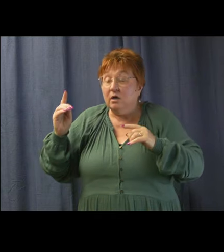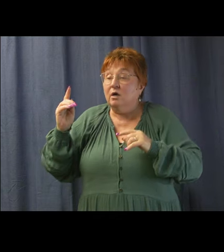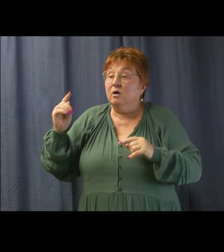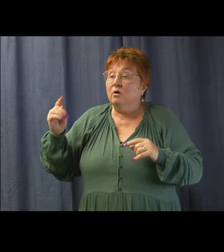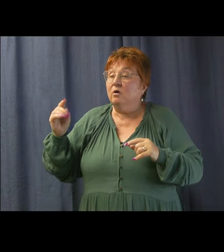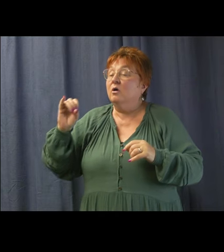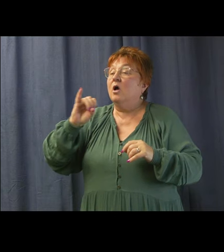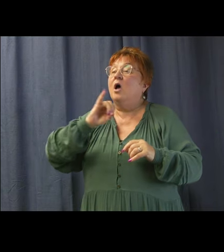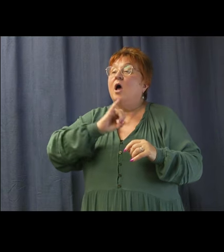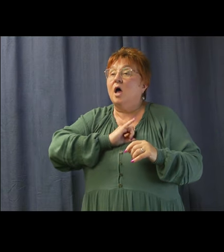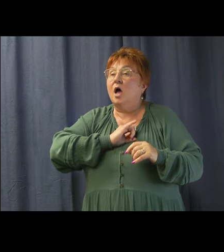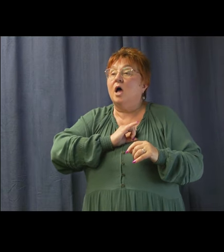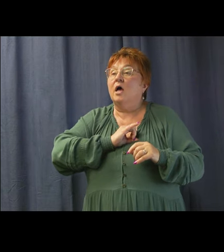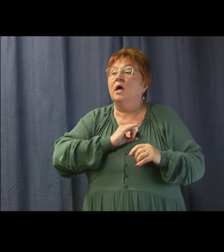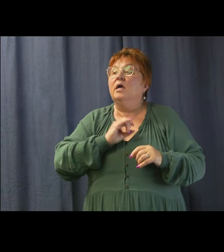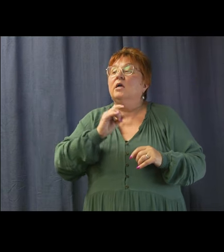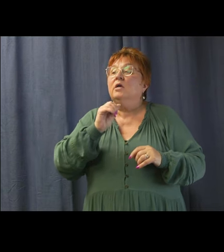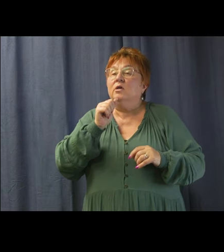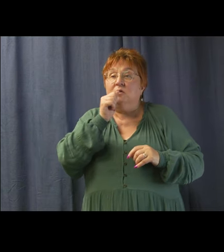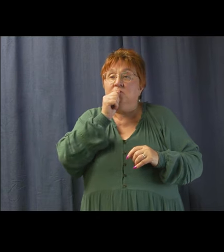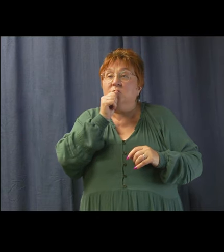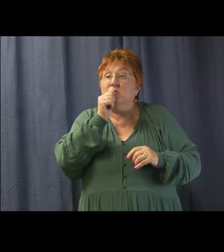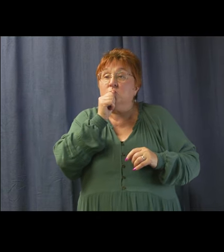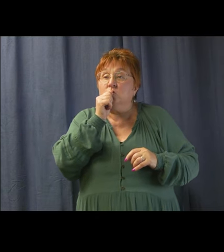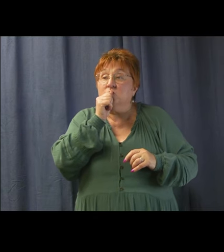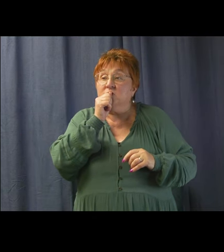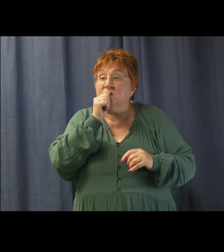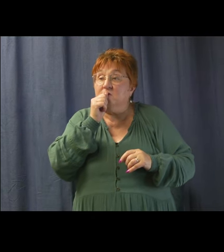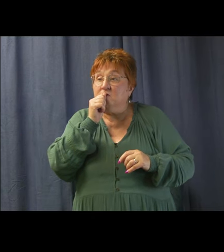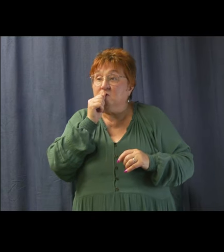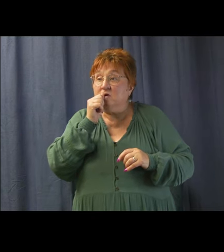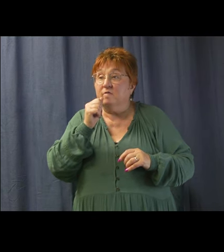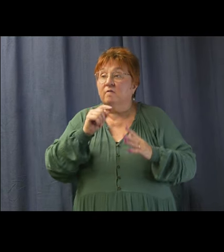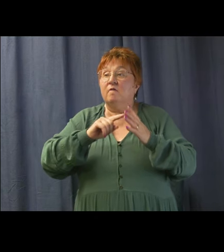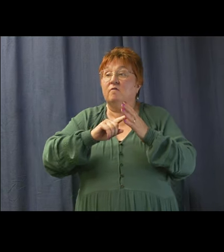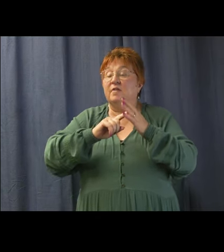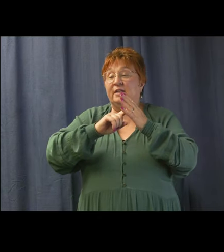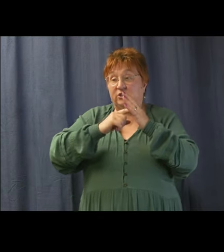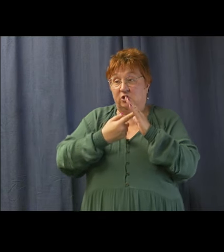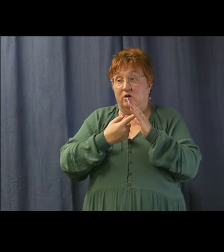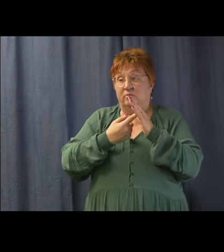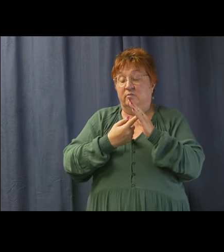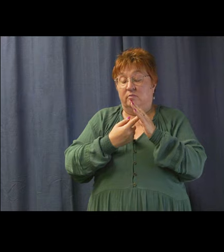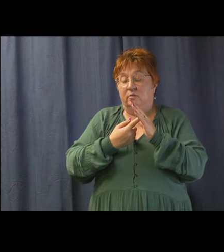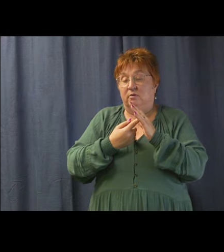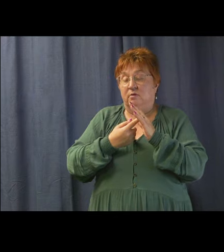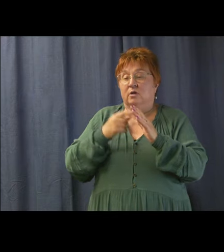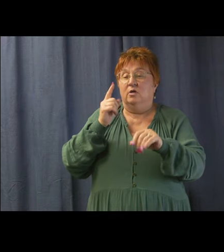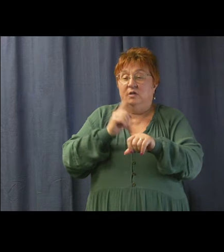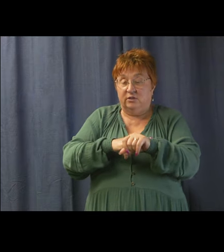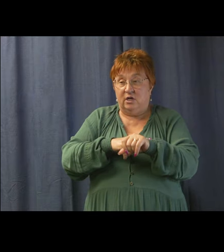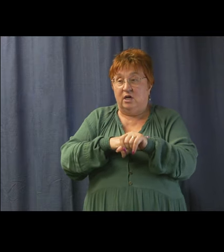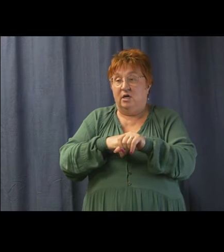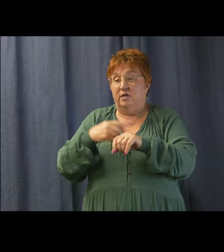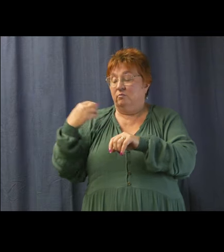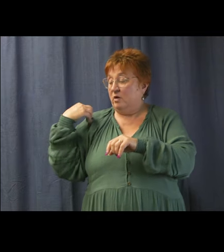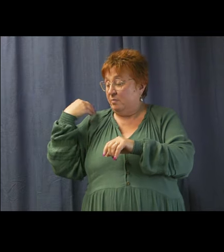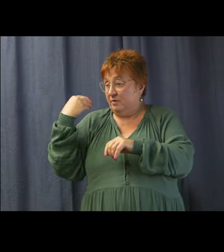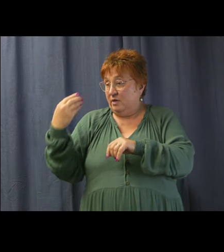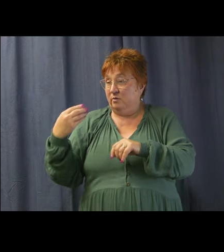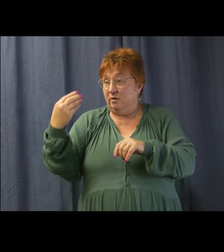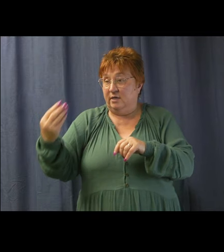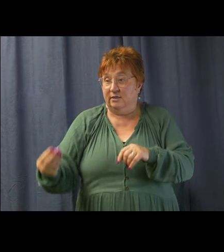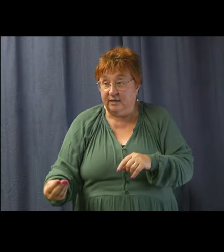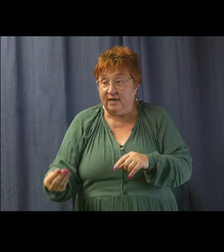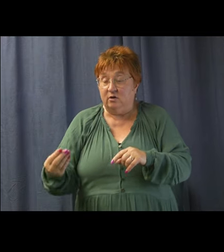I have not spoken in secret from when? Reshit, from the beginning, from the time that it was, there am I. And